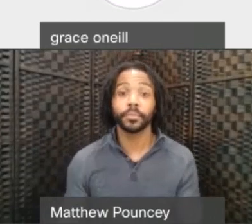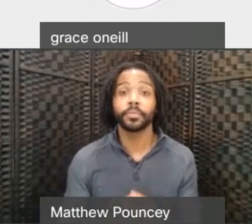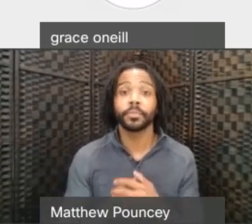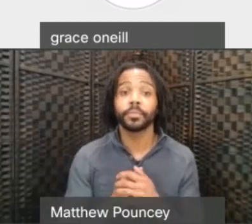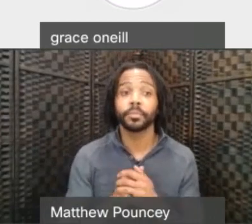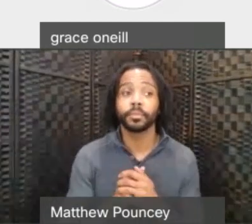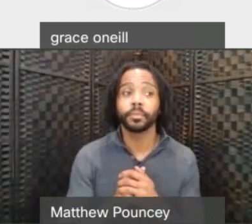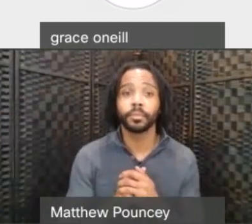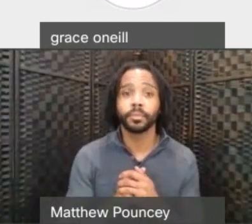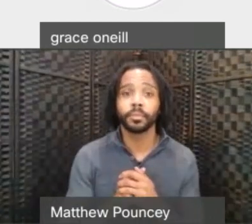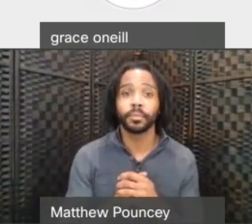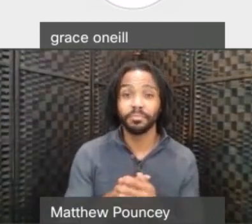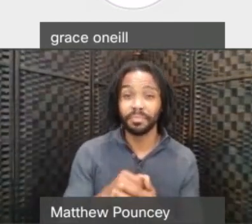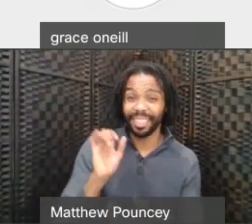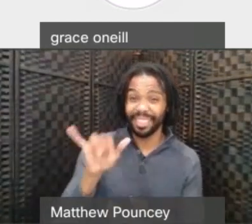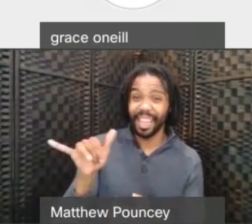on this.